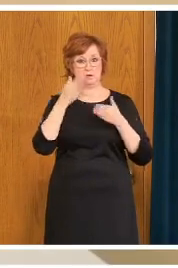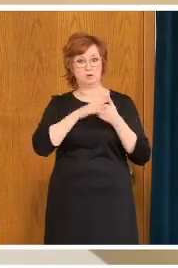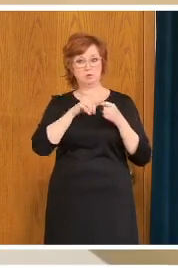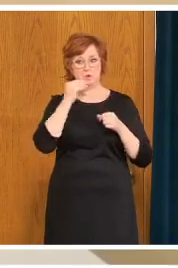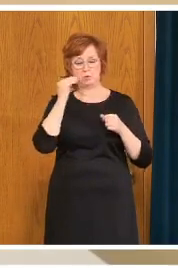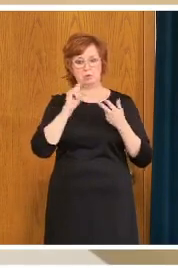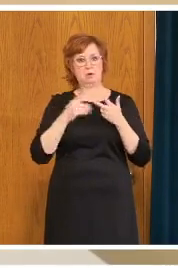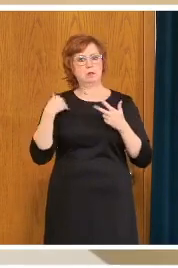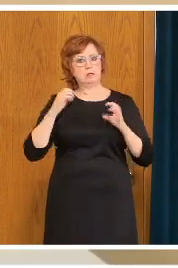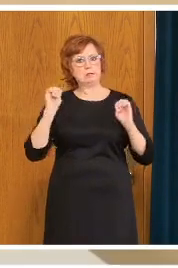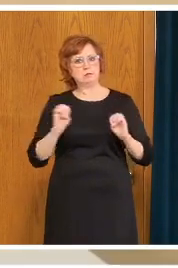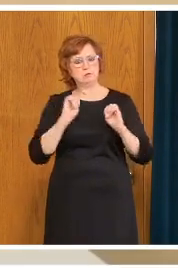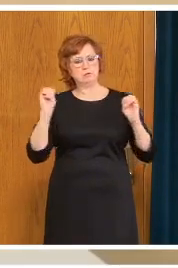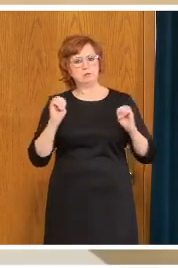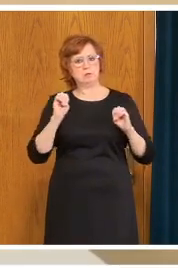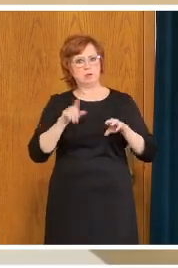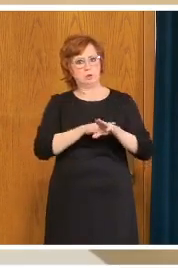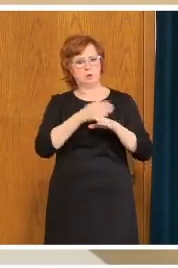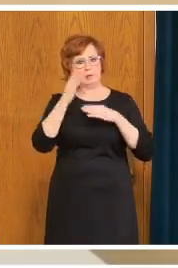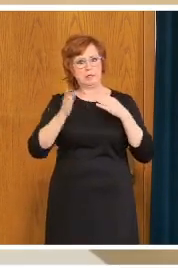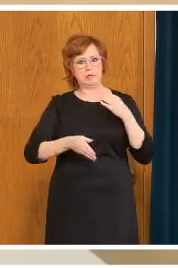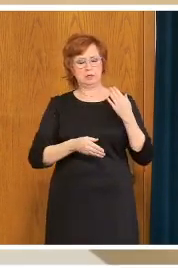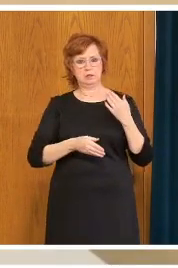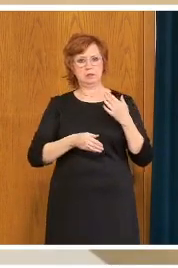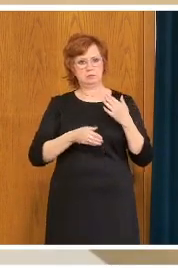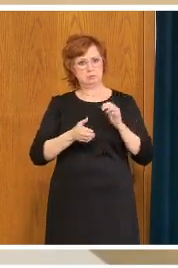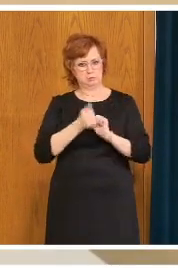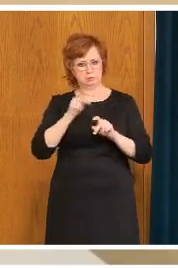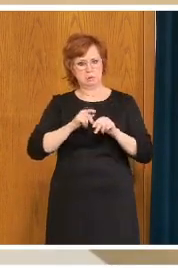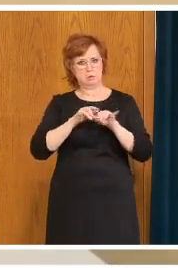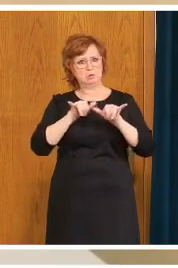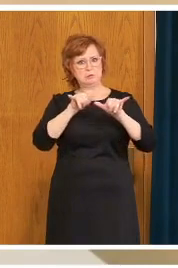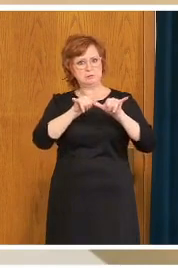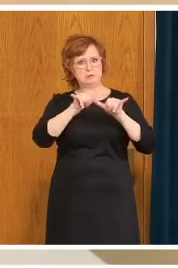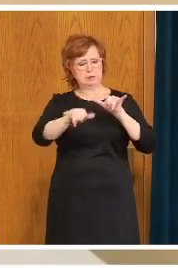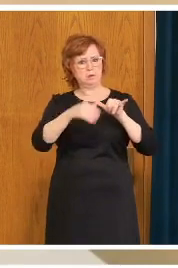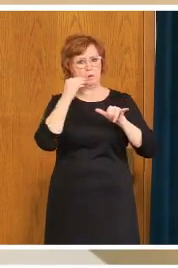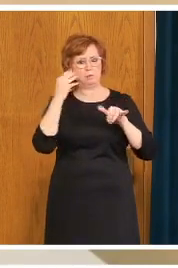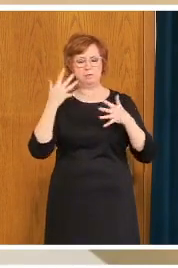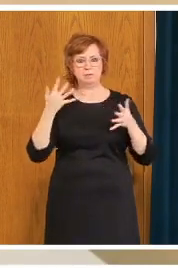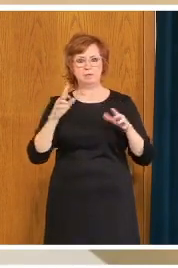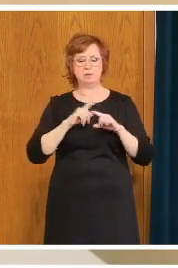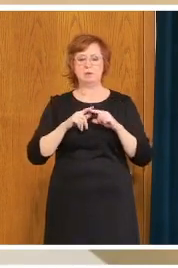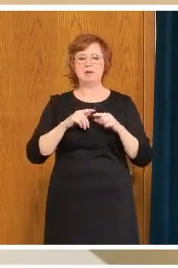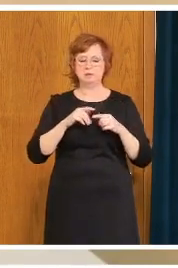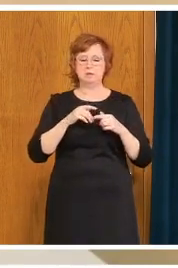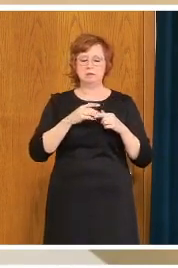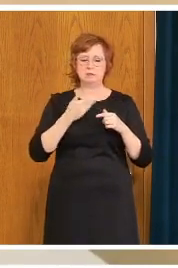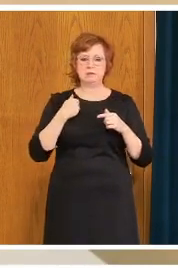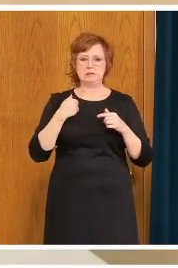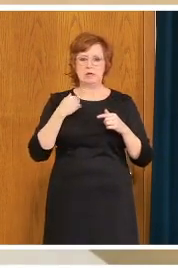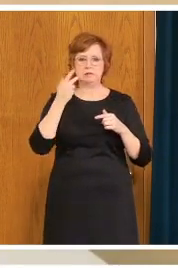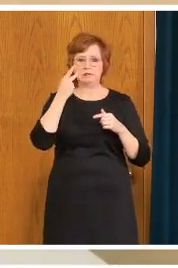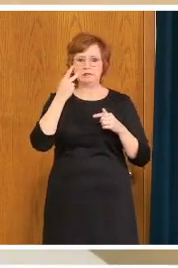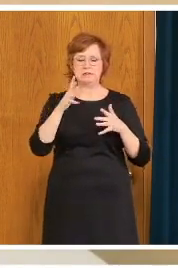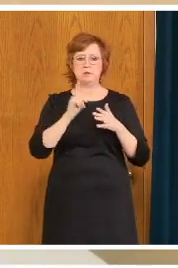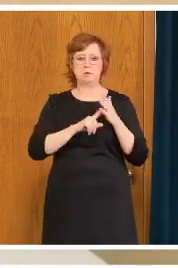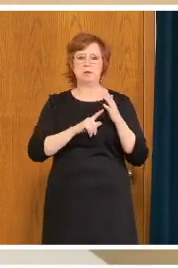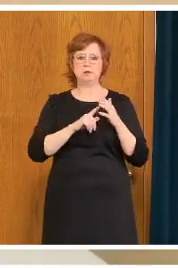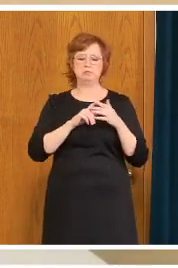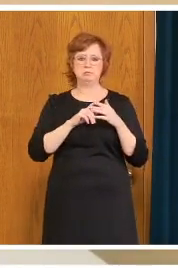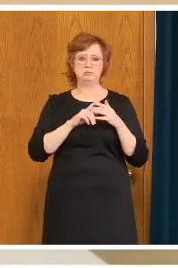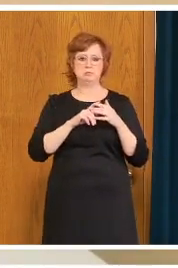actually did stay closer to home, but unfortunately there is a risk now that in case people did visit with families and they, or went